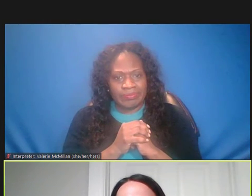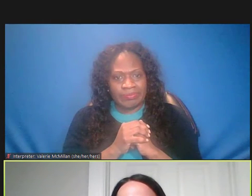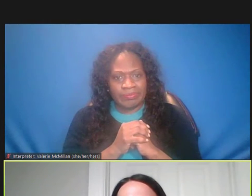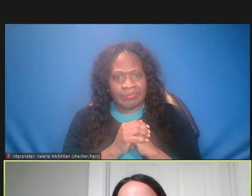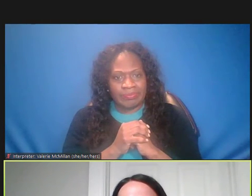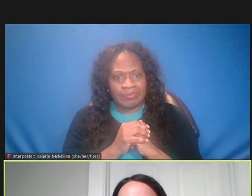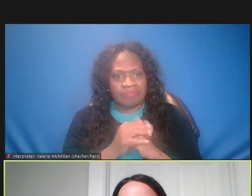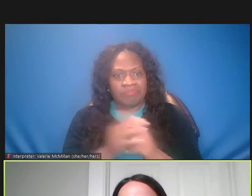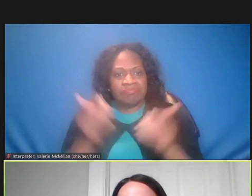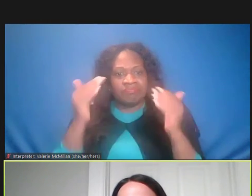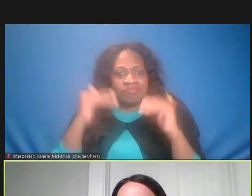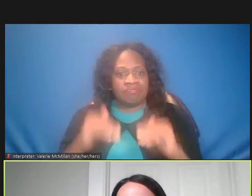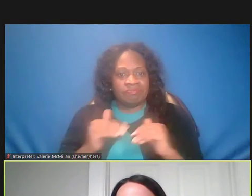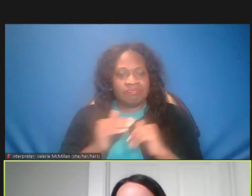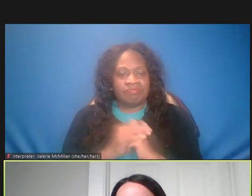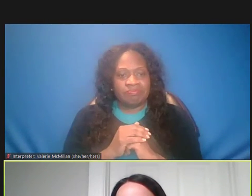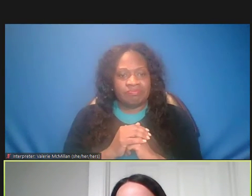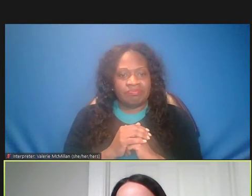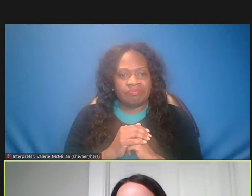Next slide, please.